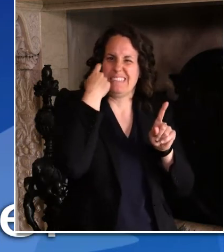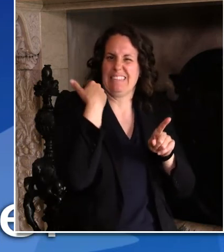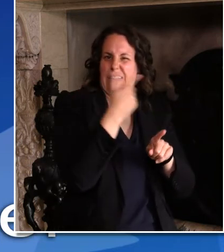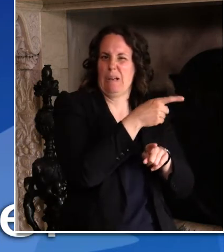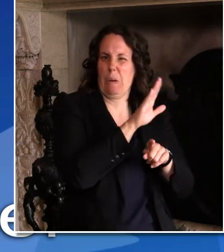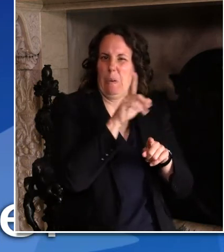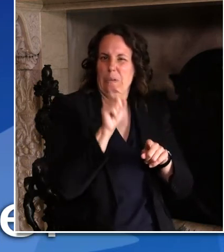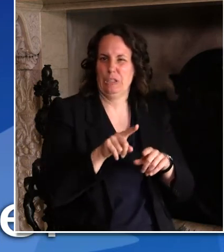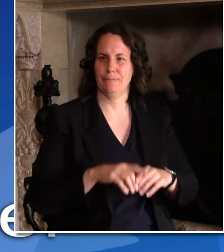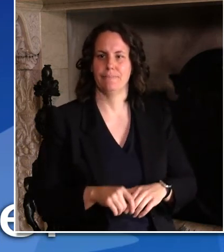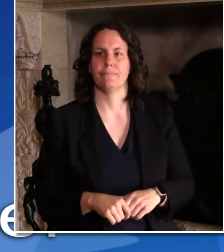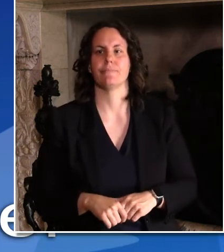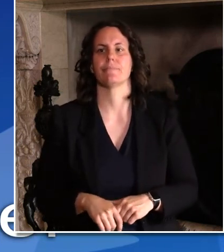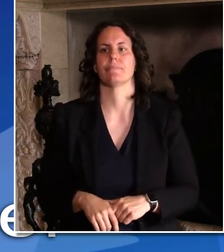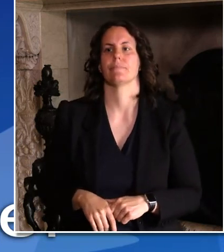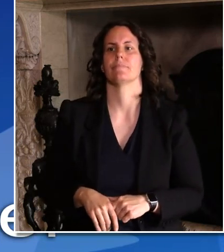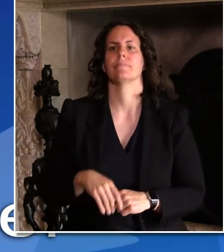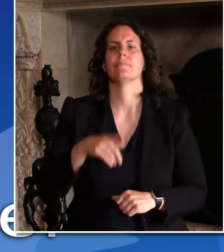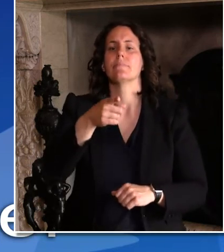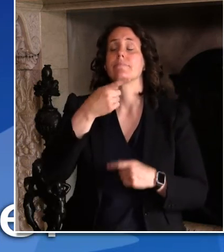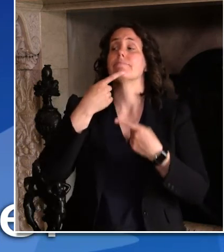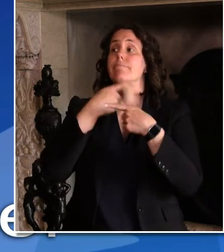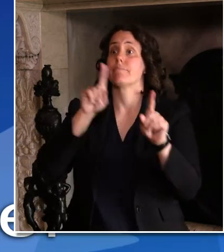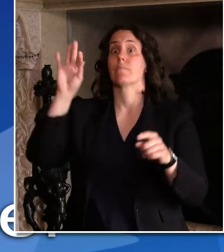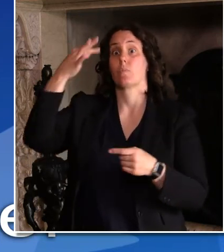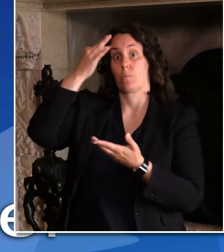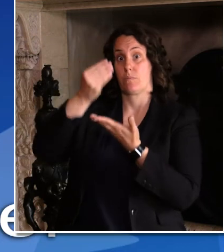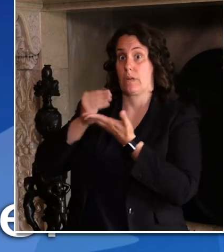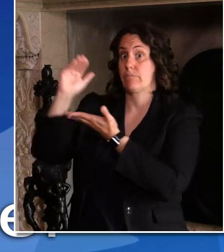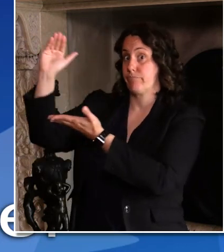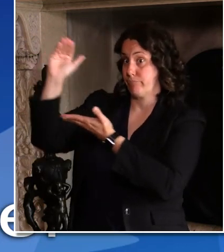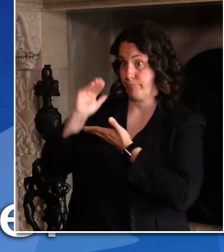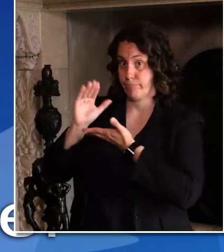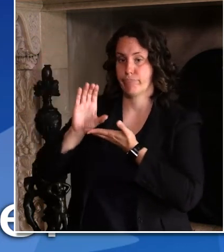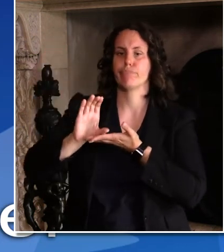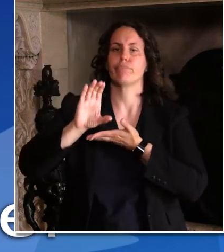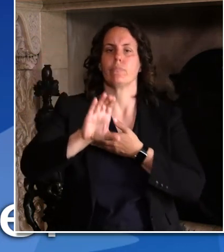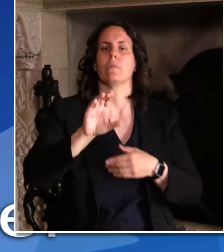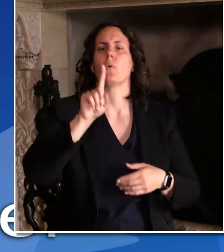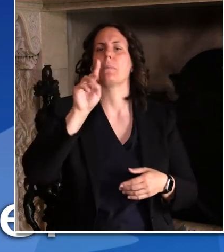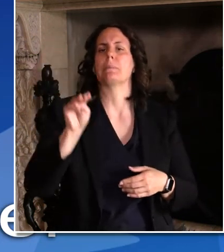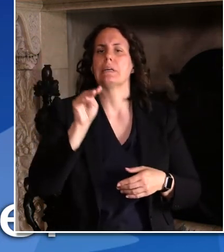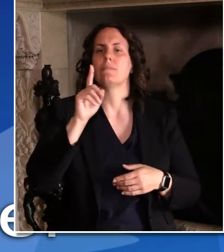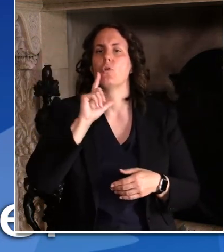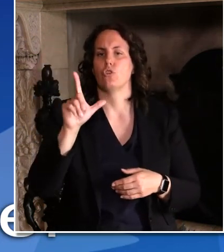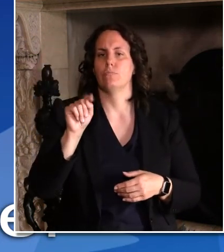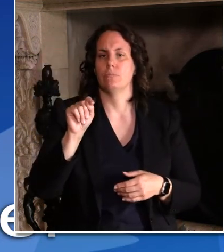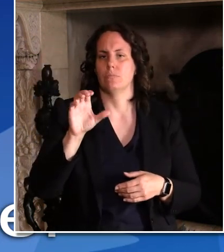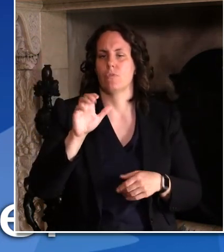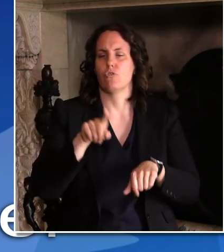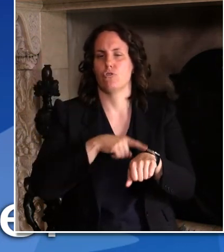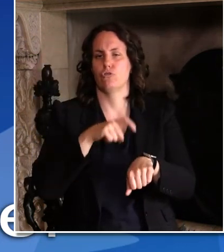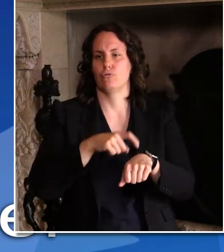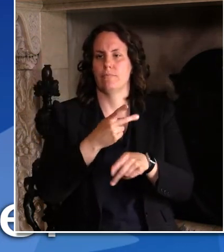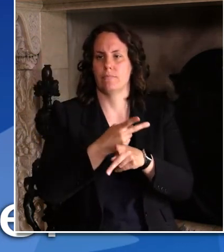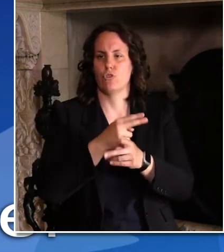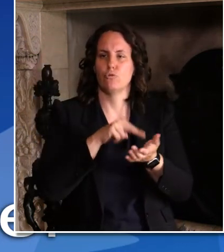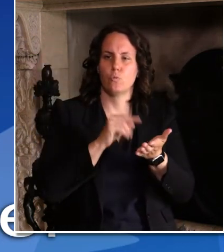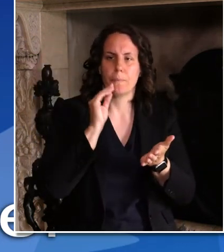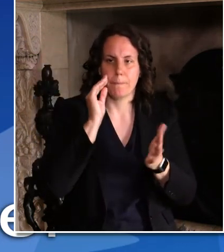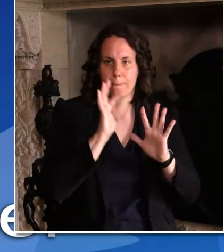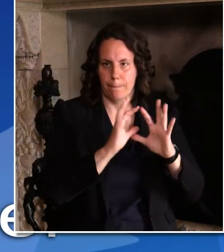some additional federal money that is heading towards long-term care facilities today. How do you respond to a concern from many of